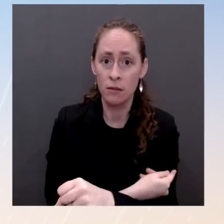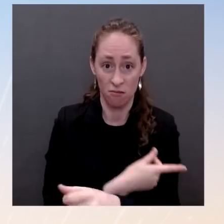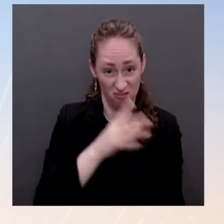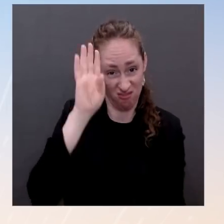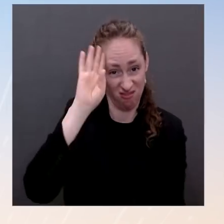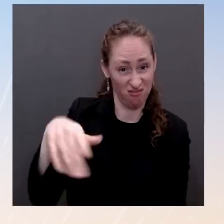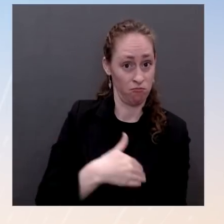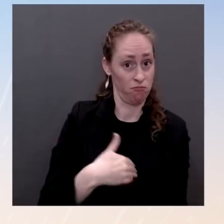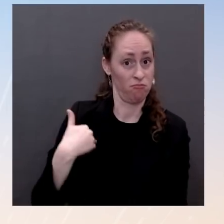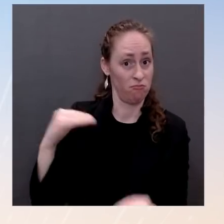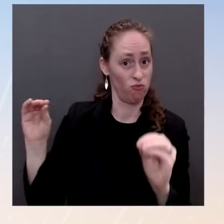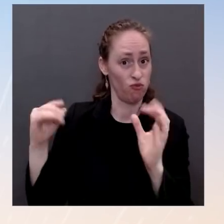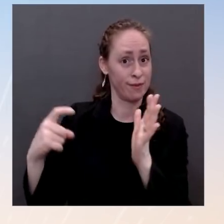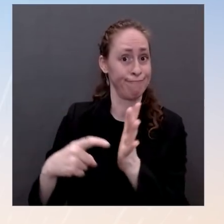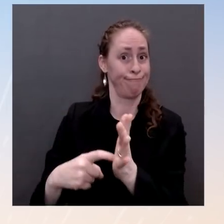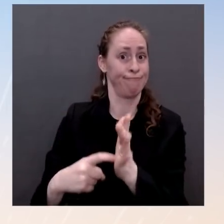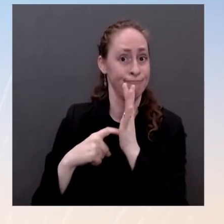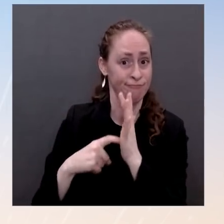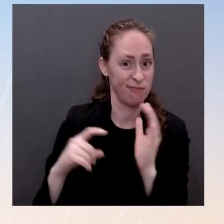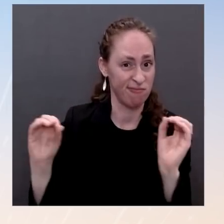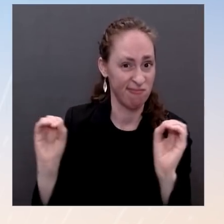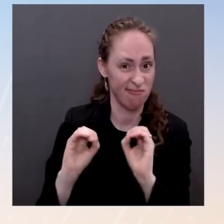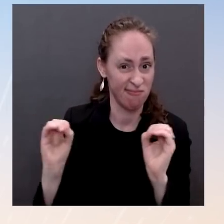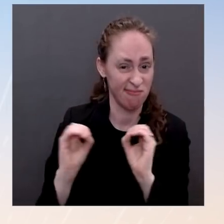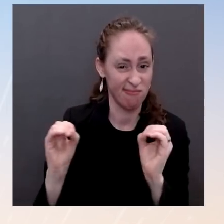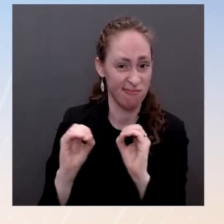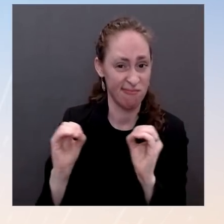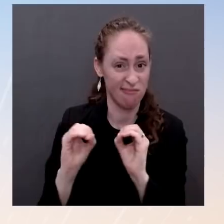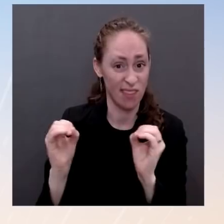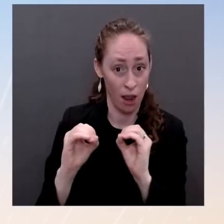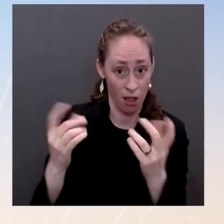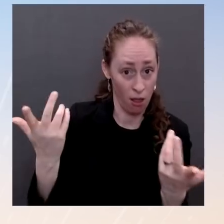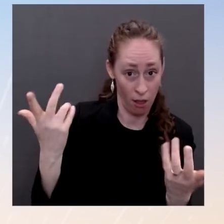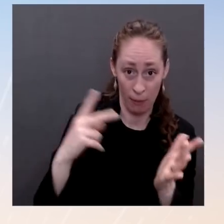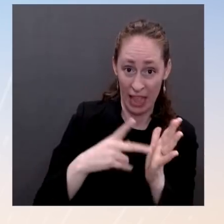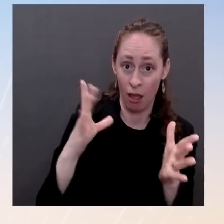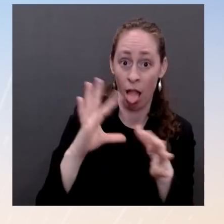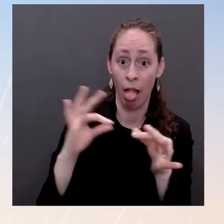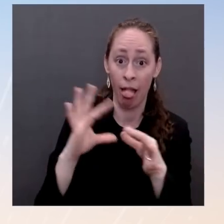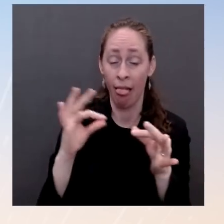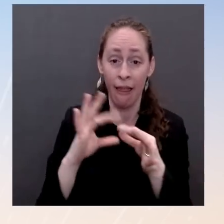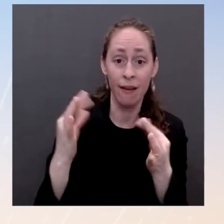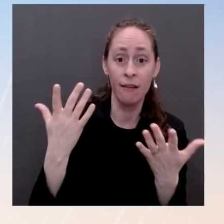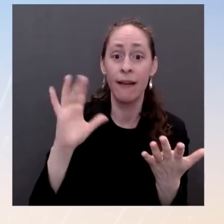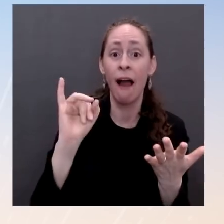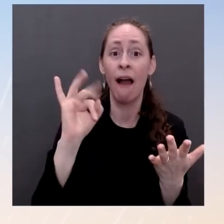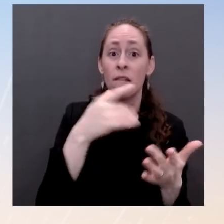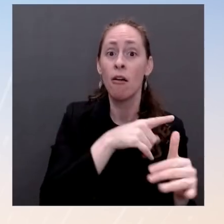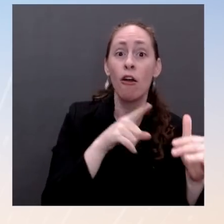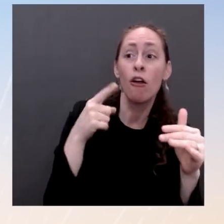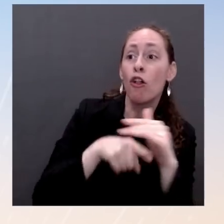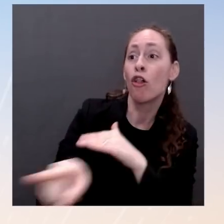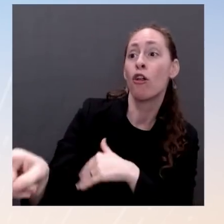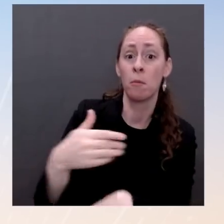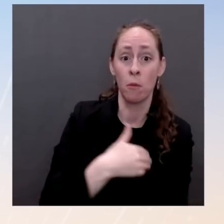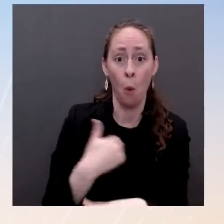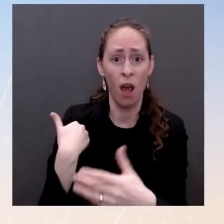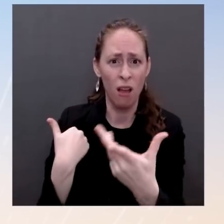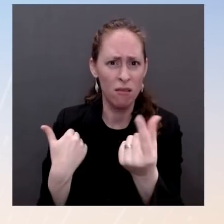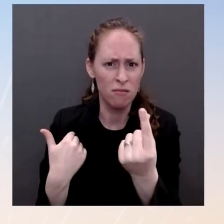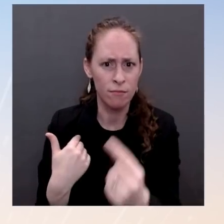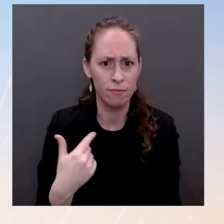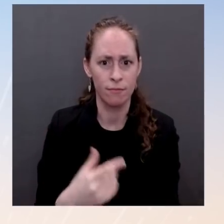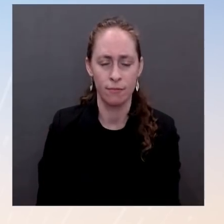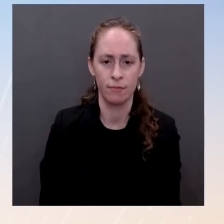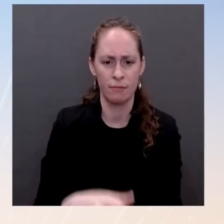shift in messaging for Americans who are trying to get out through Poland? I would check with the State Department on that. I'm happy to follow up with you for you on your behalf as